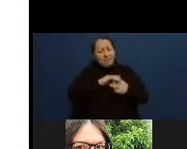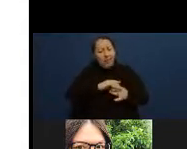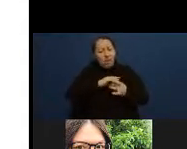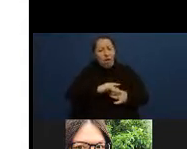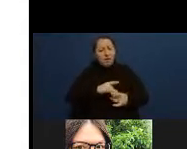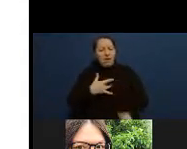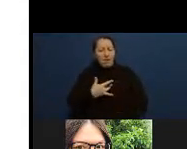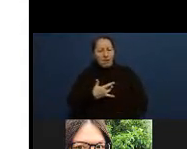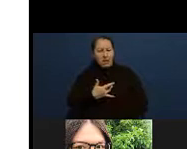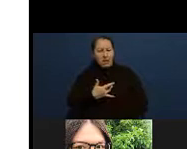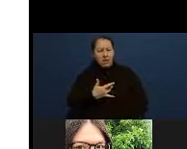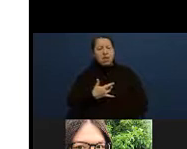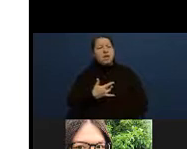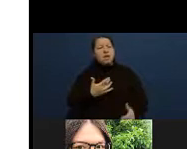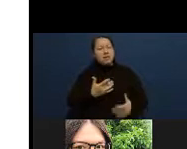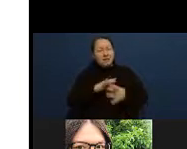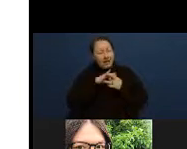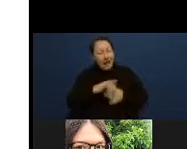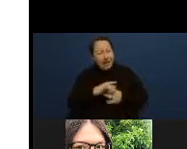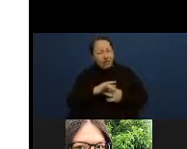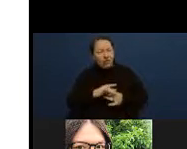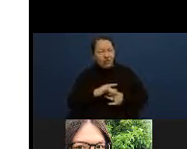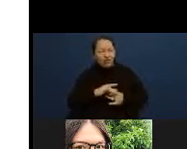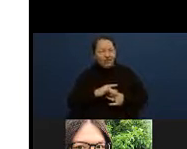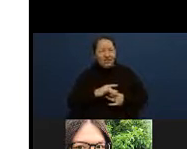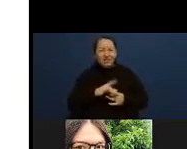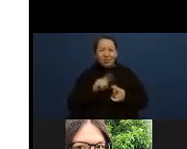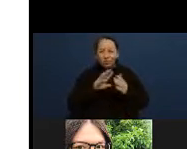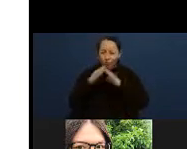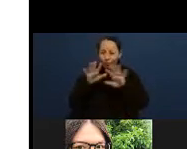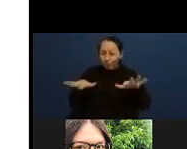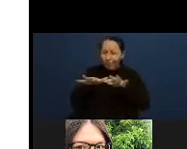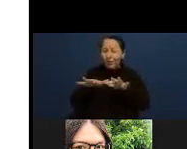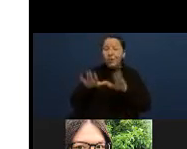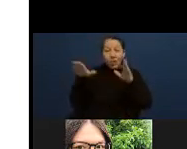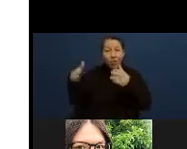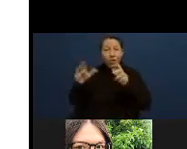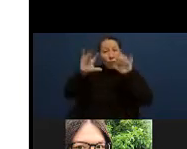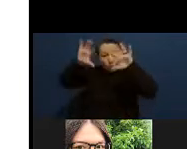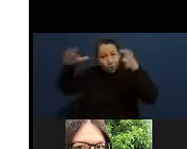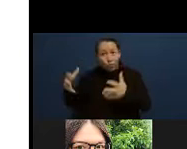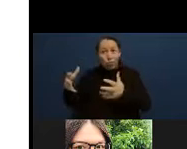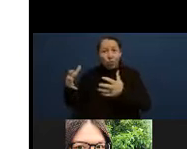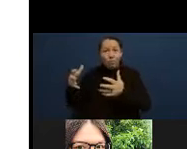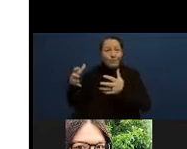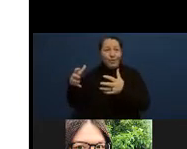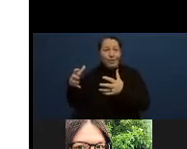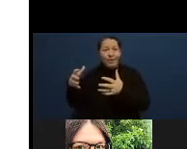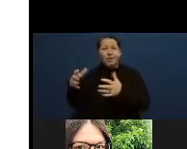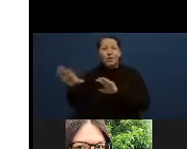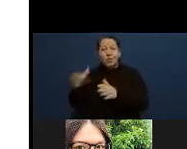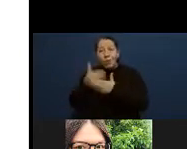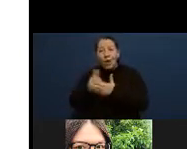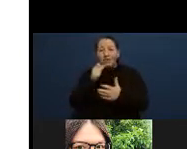belonging, connection. We focus on the collective well-being, not individual well-being, and it